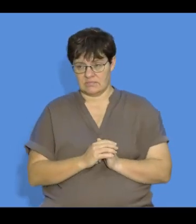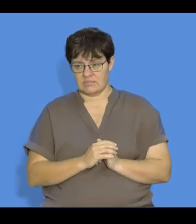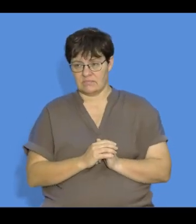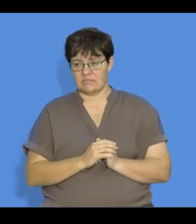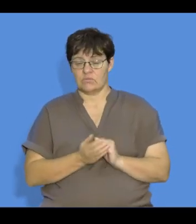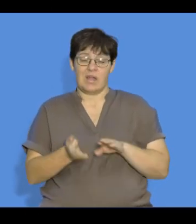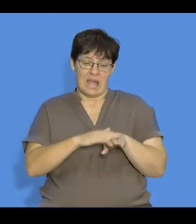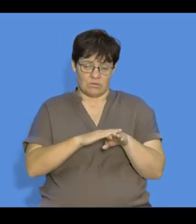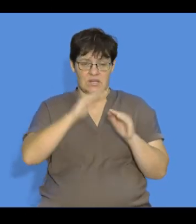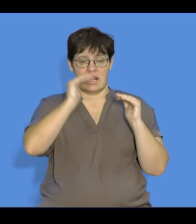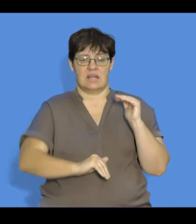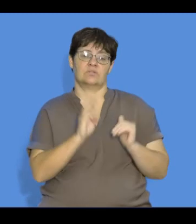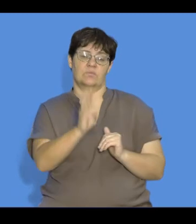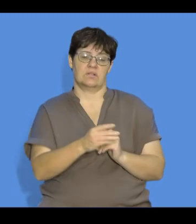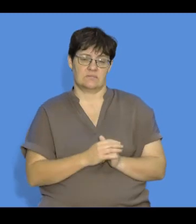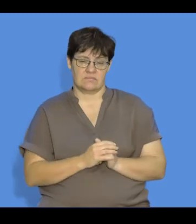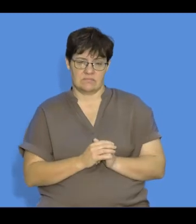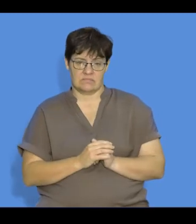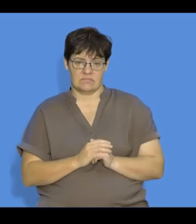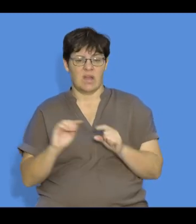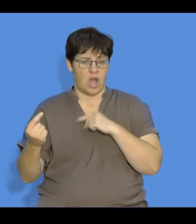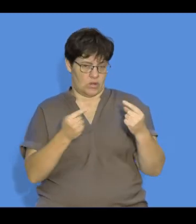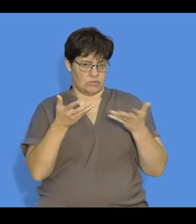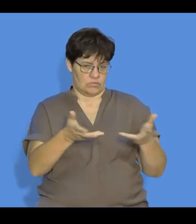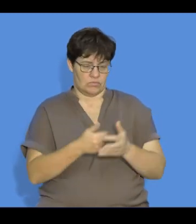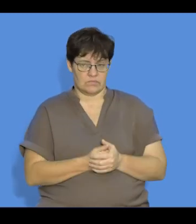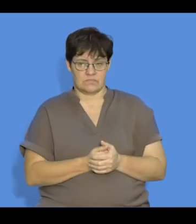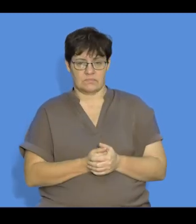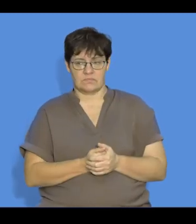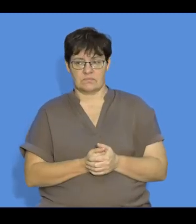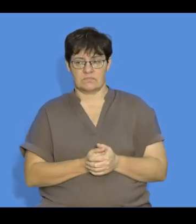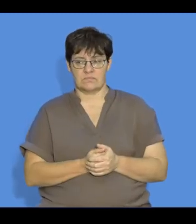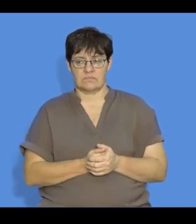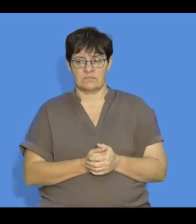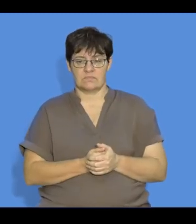decreases. So that's the argument. Okay.